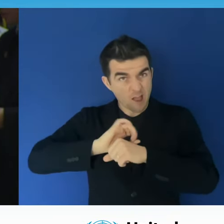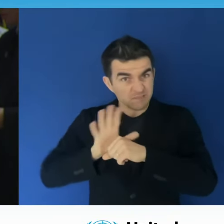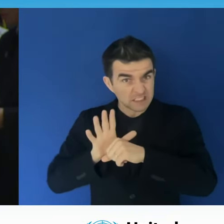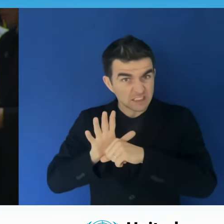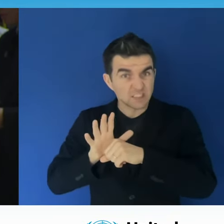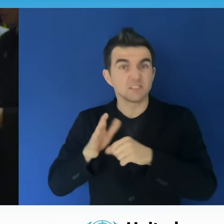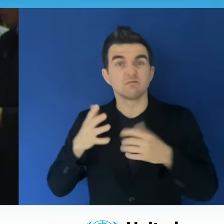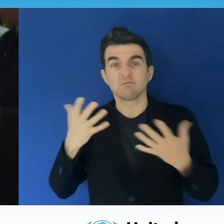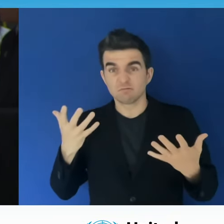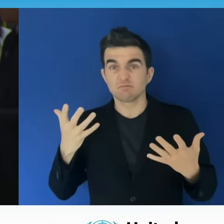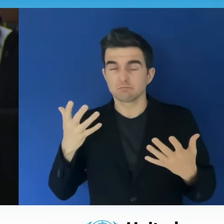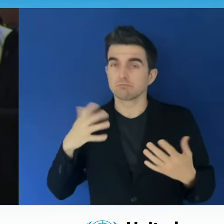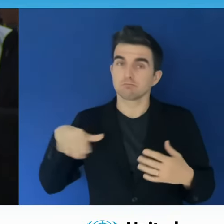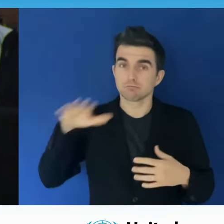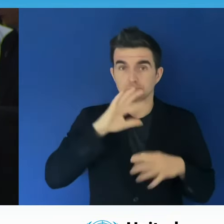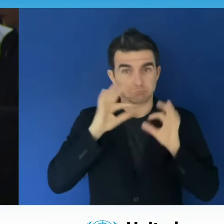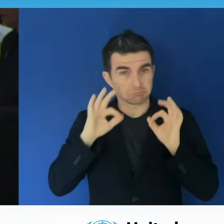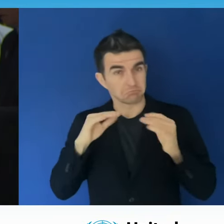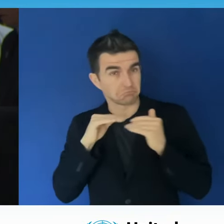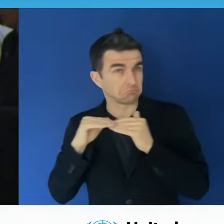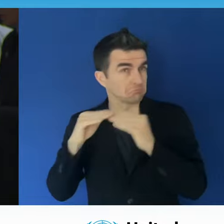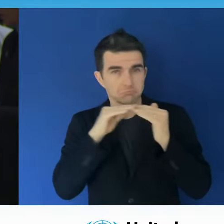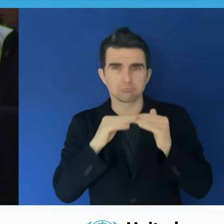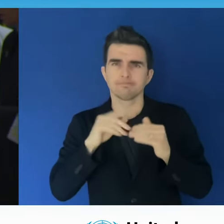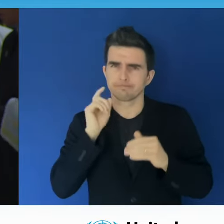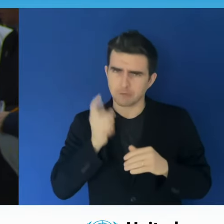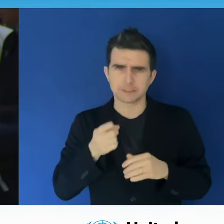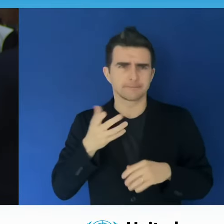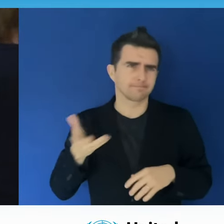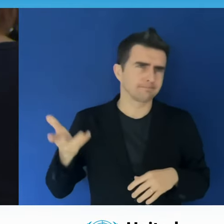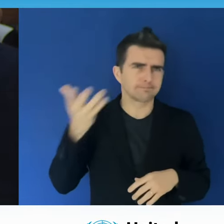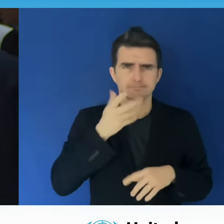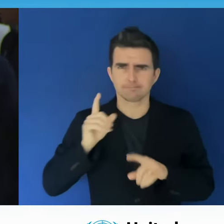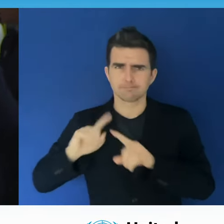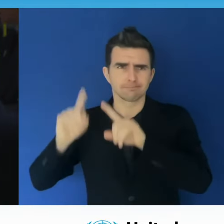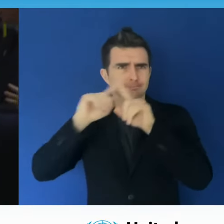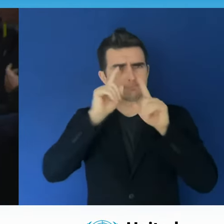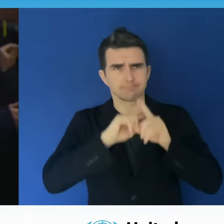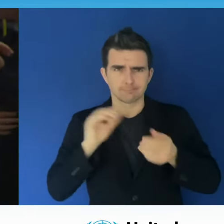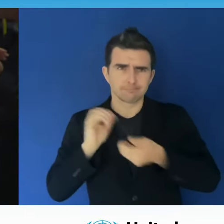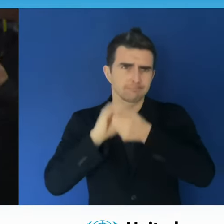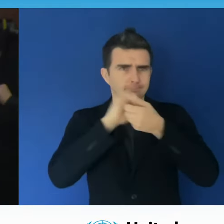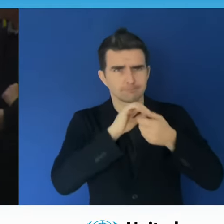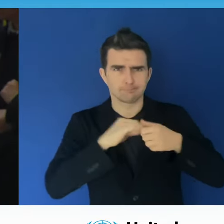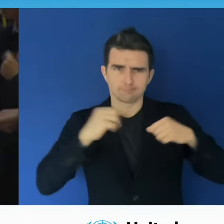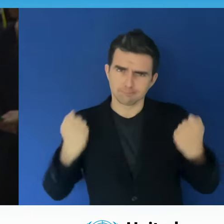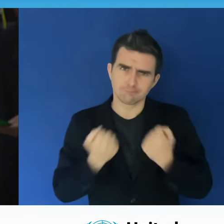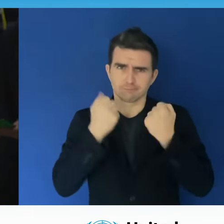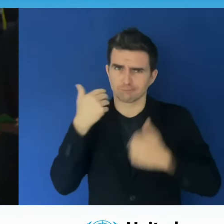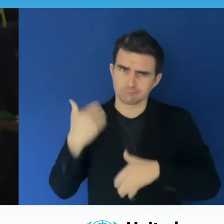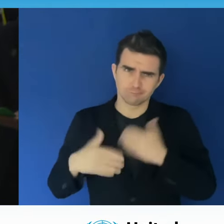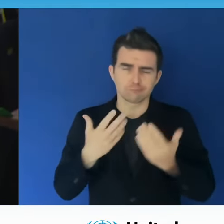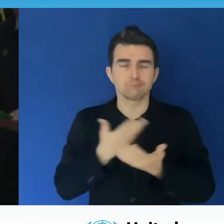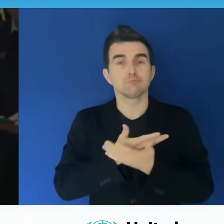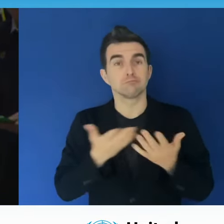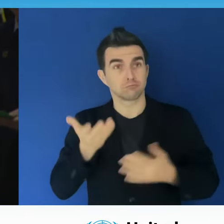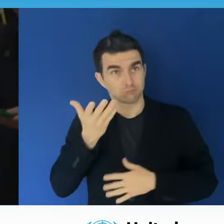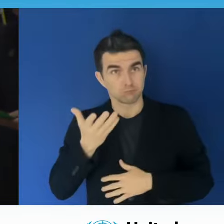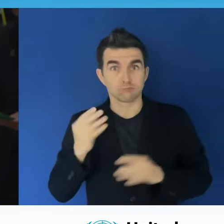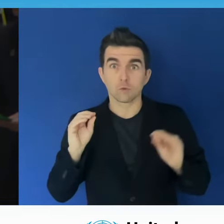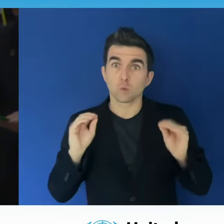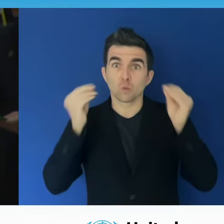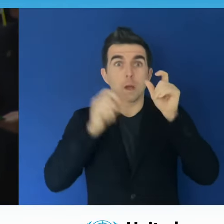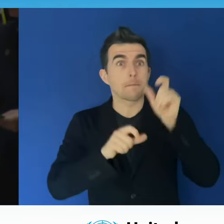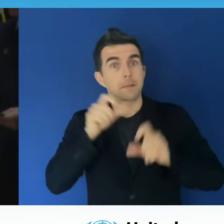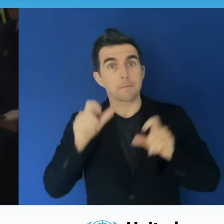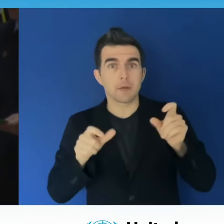collective action, and you need to have a seat at the table of decision making. Young people,